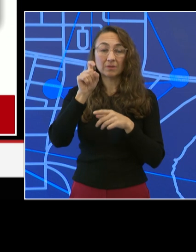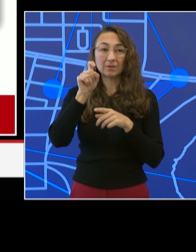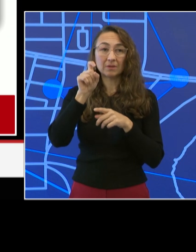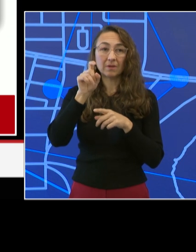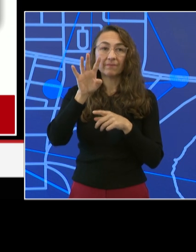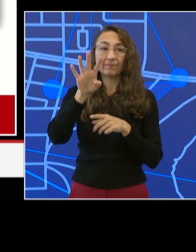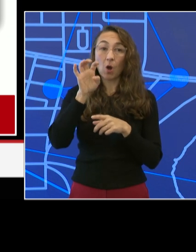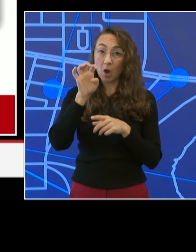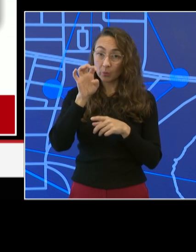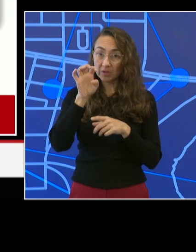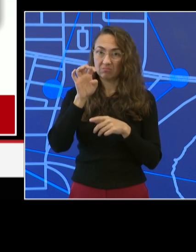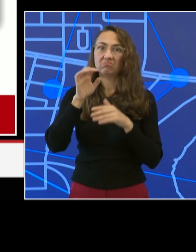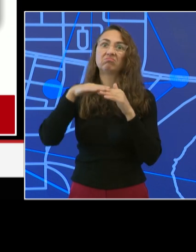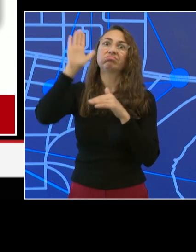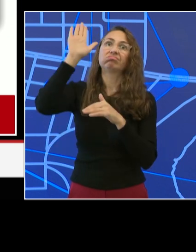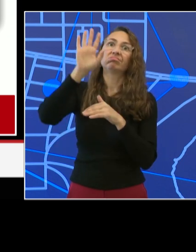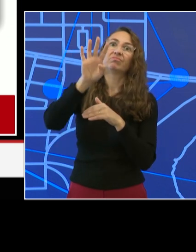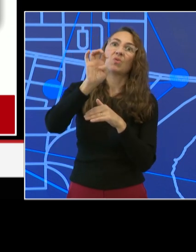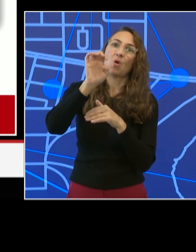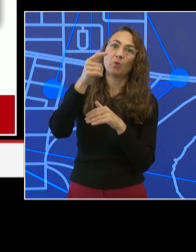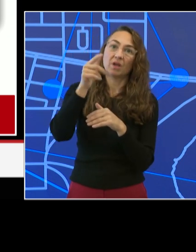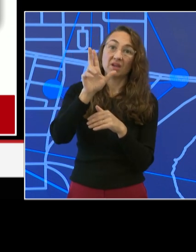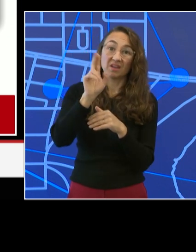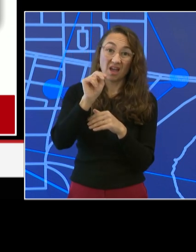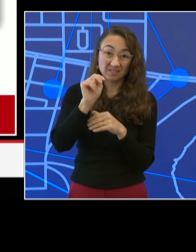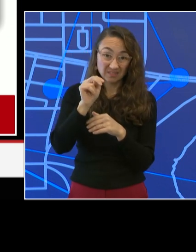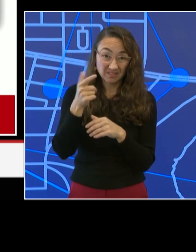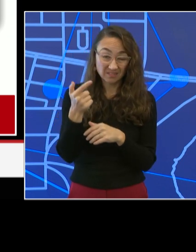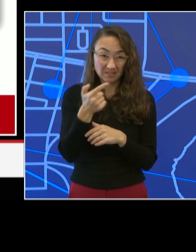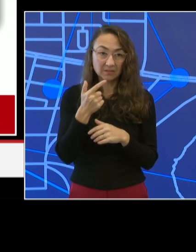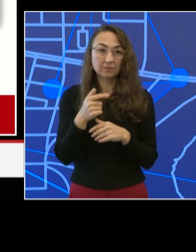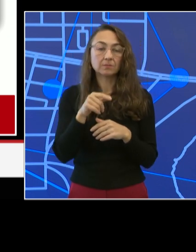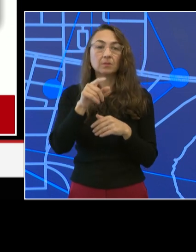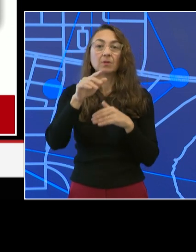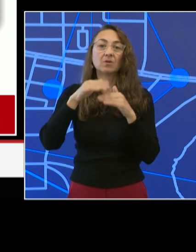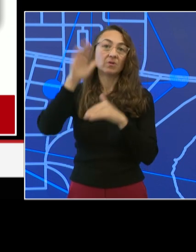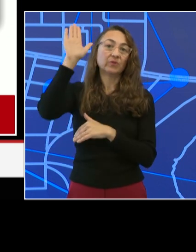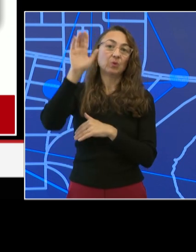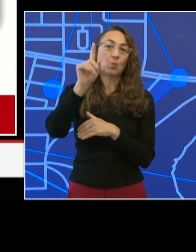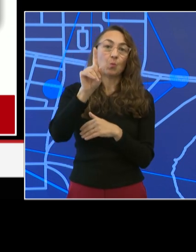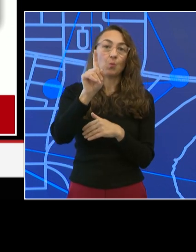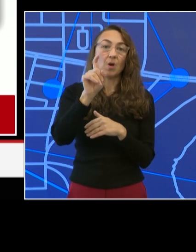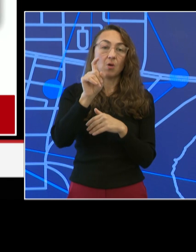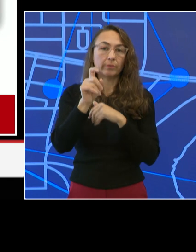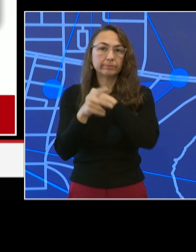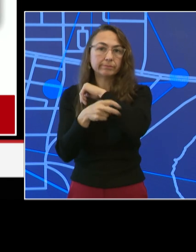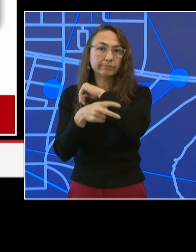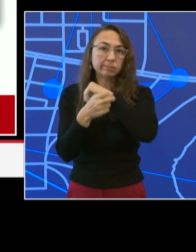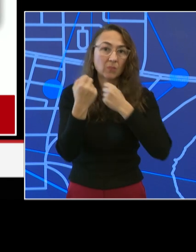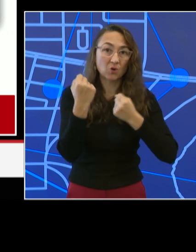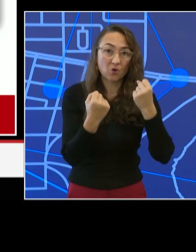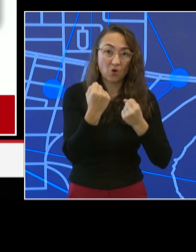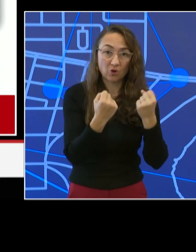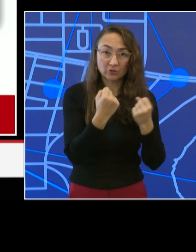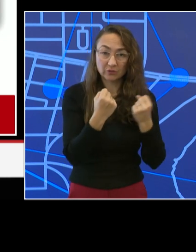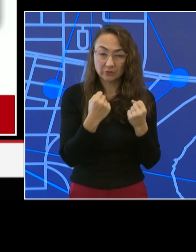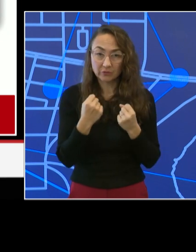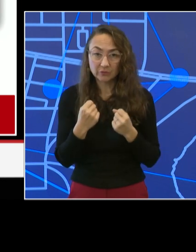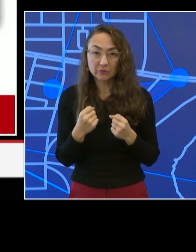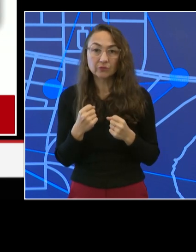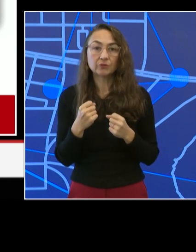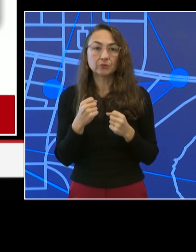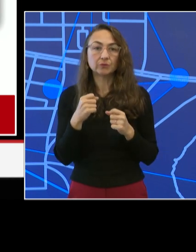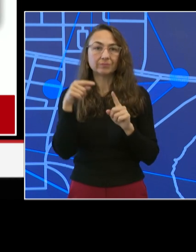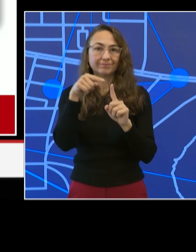vehicles. This intentional deployment strategy, both in terms of when and where offenses are being committed, is one of the main forces behind